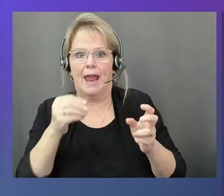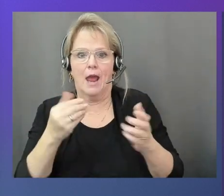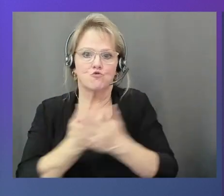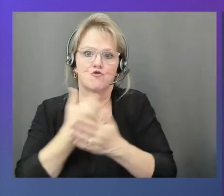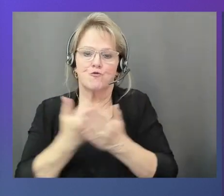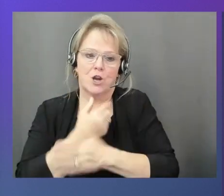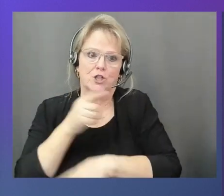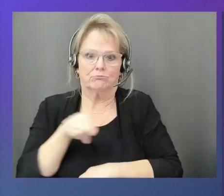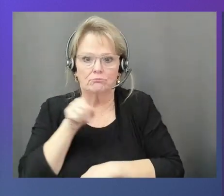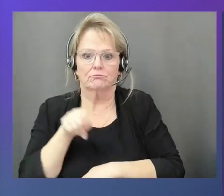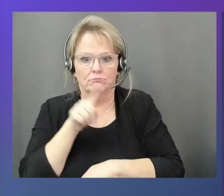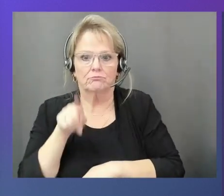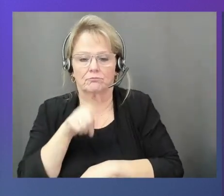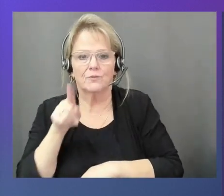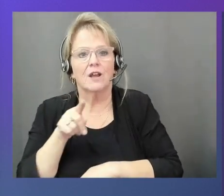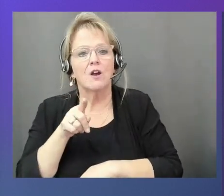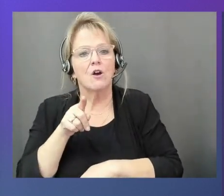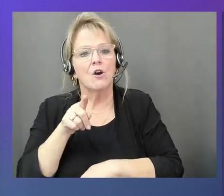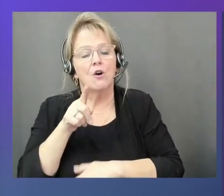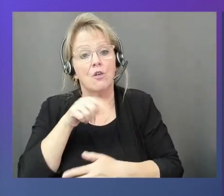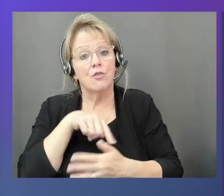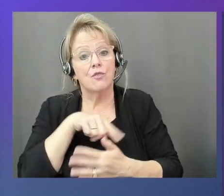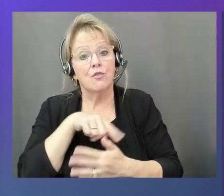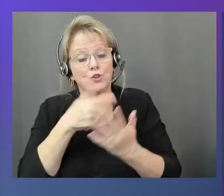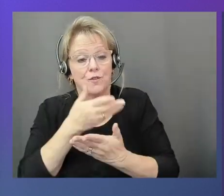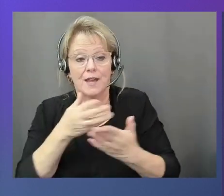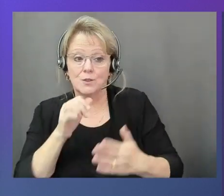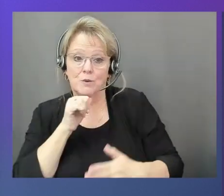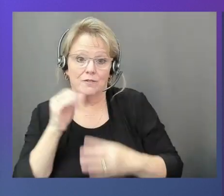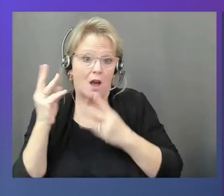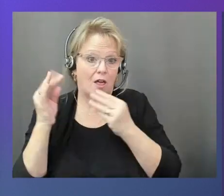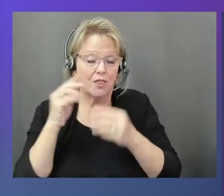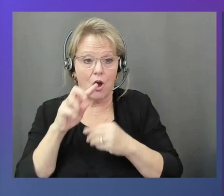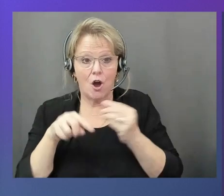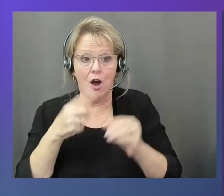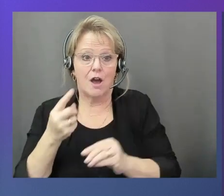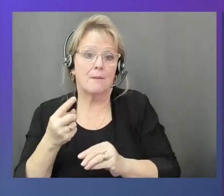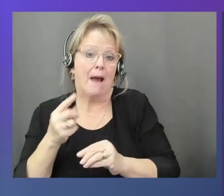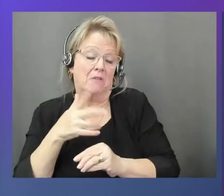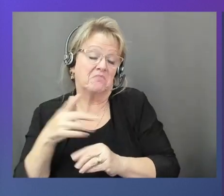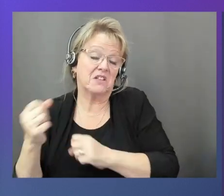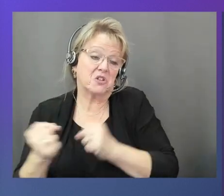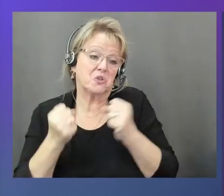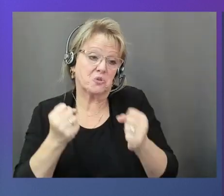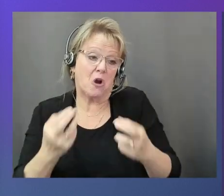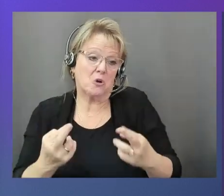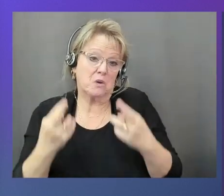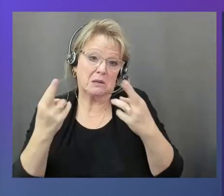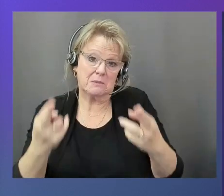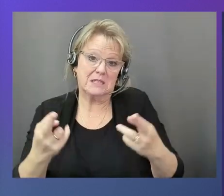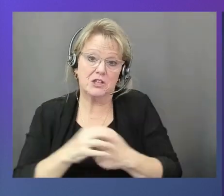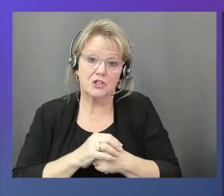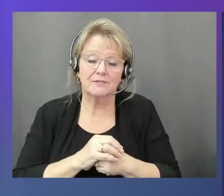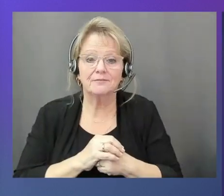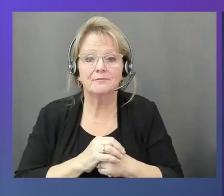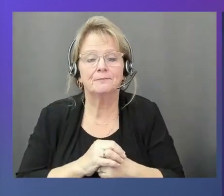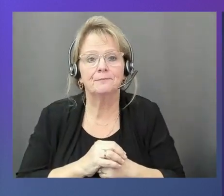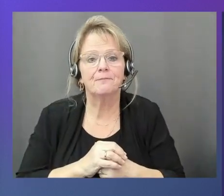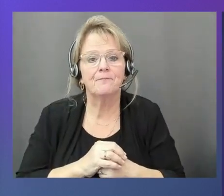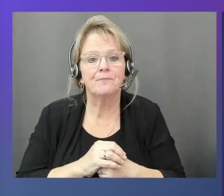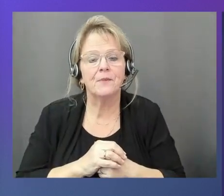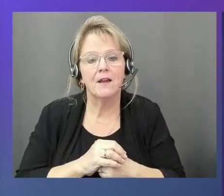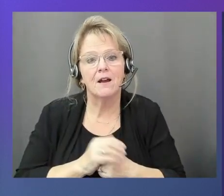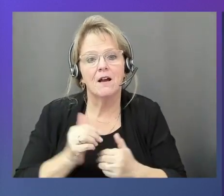into consideration. That's a pretty strong recommendation to be making to folks. It is. I wonder if we can show this next slide for just a